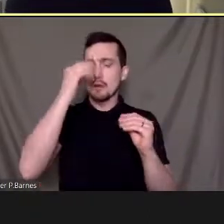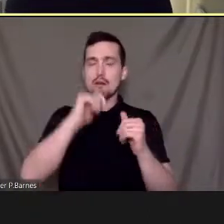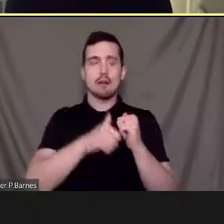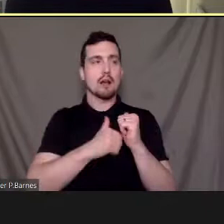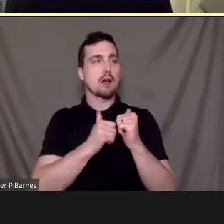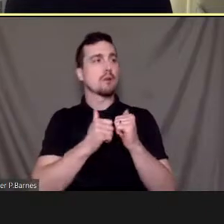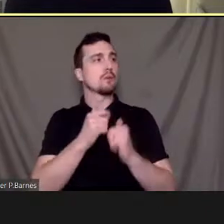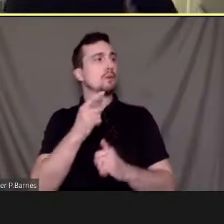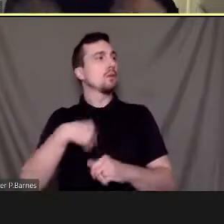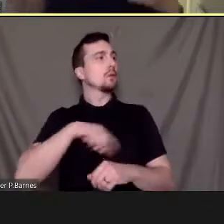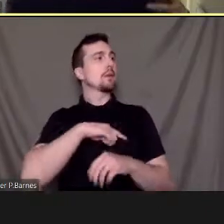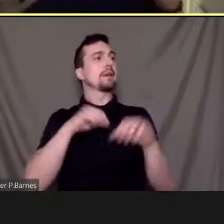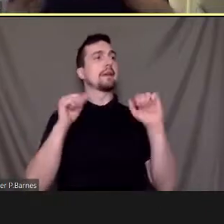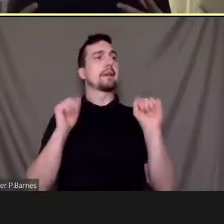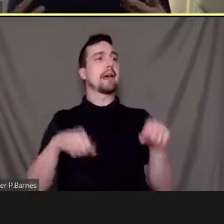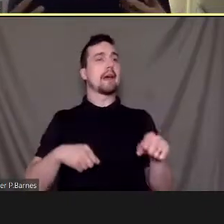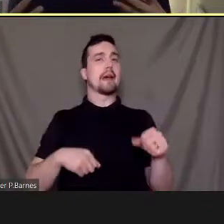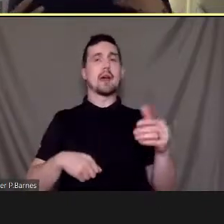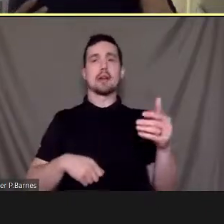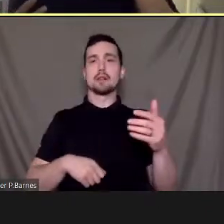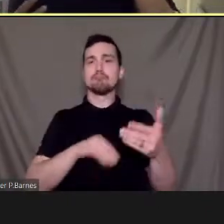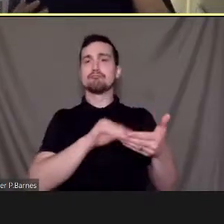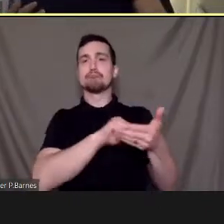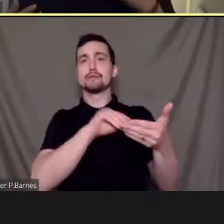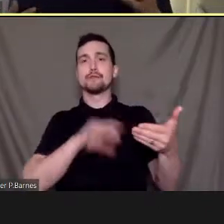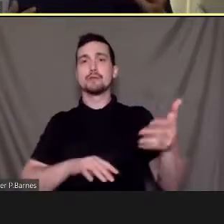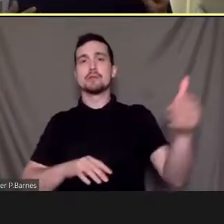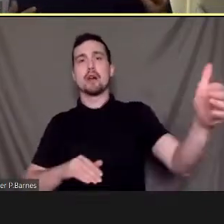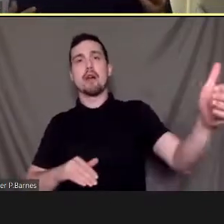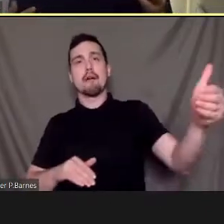that we can invite students